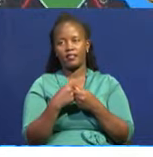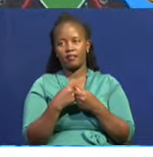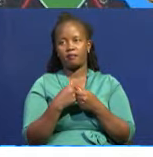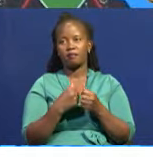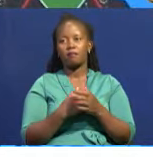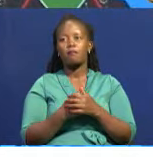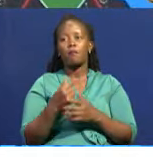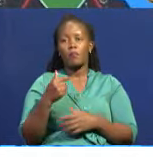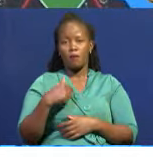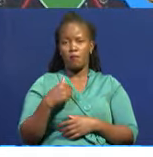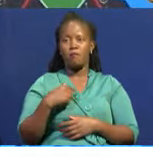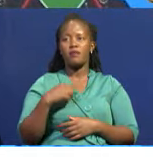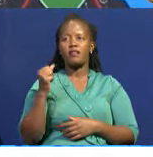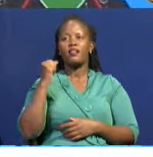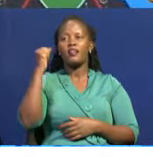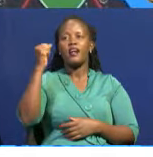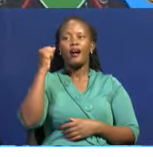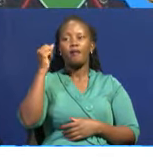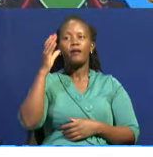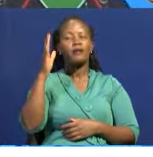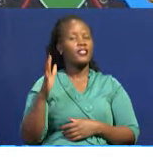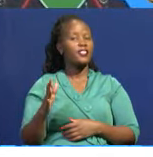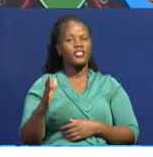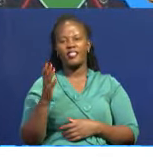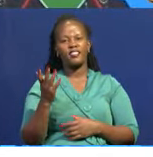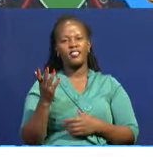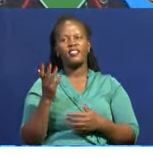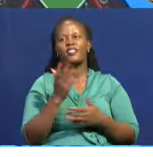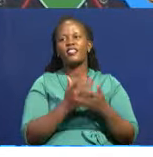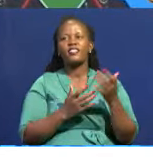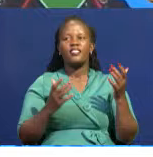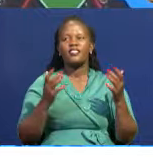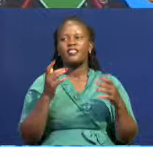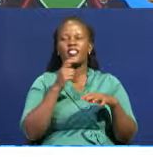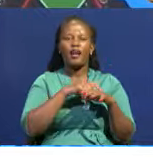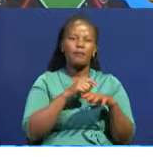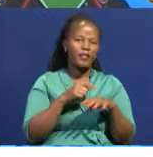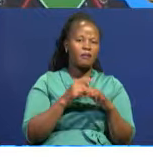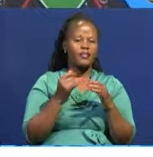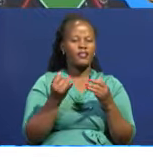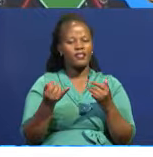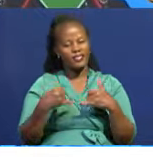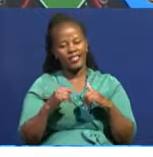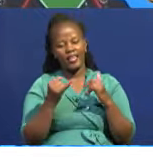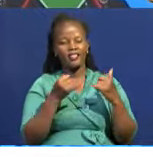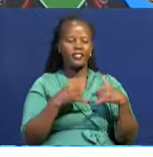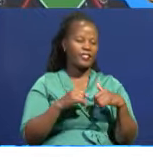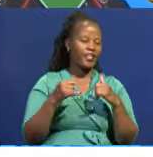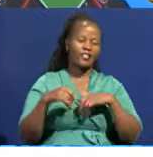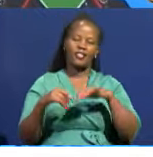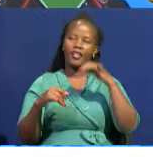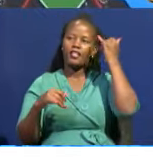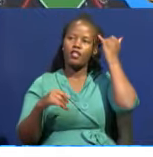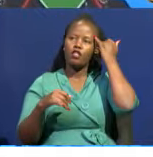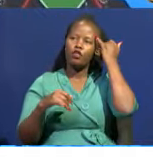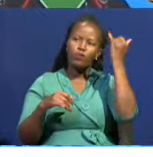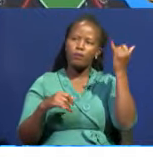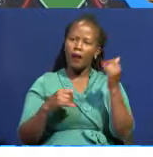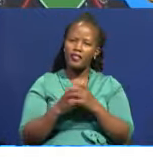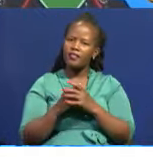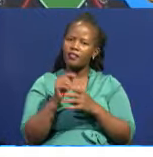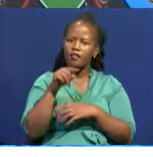I am a politician, and sometimes you are inclined to try and imagine that your wish or